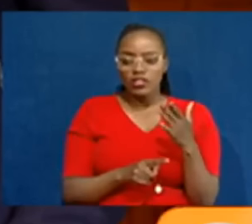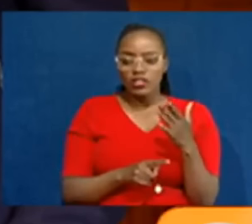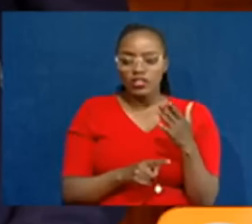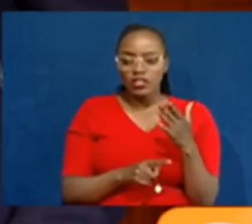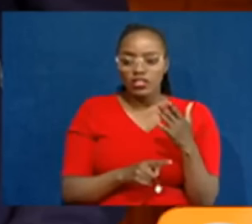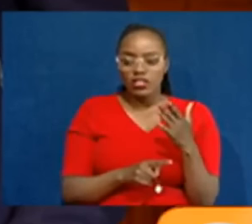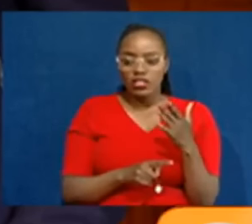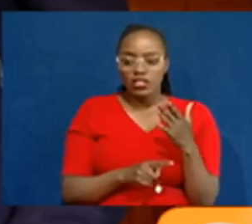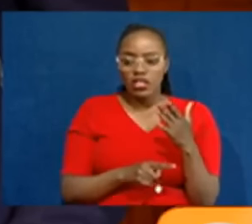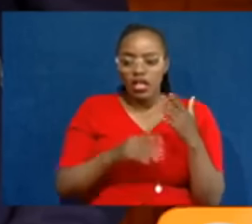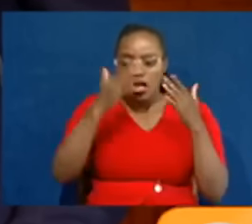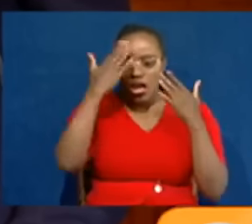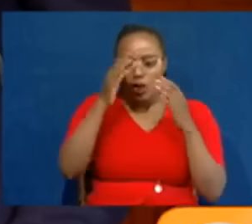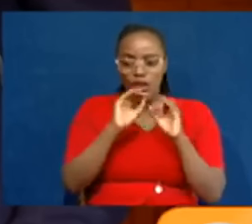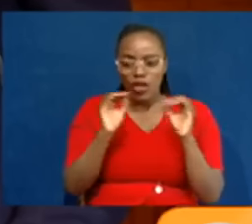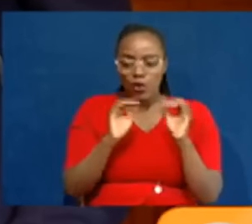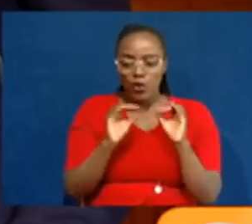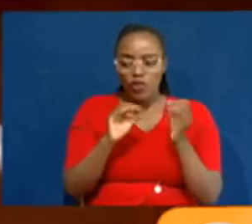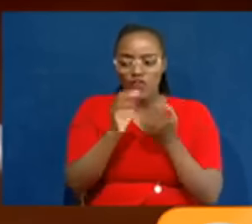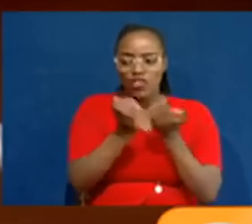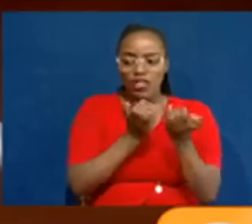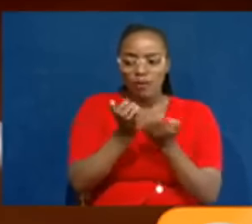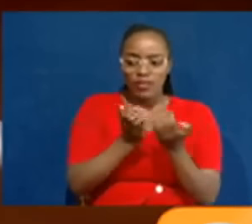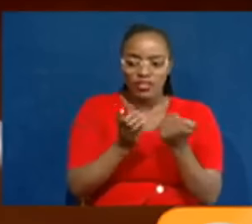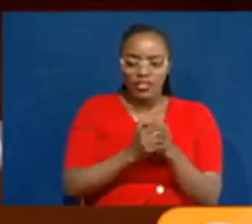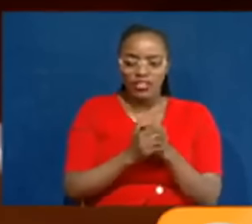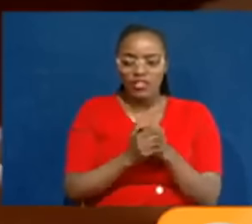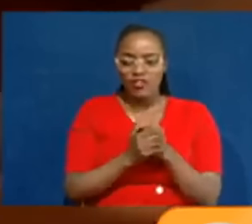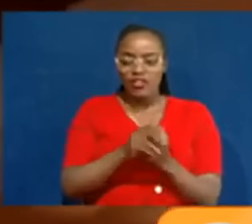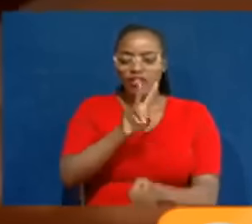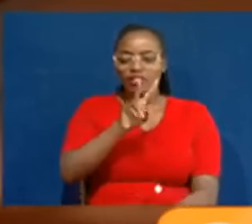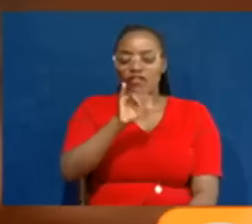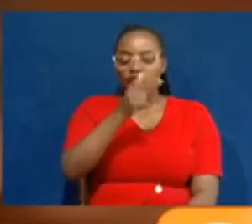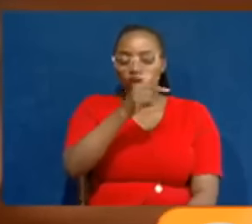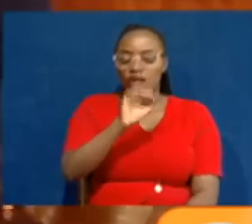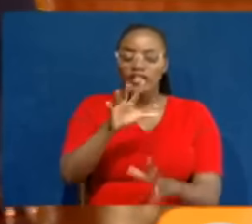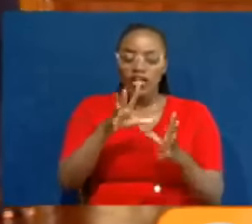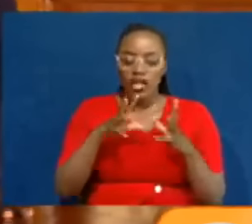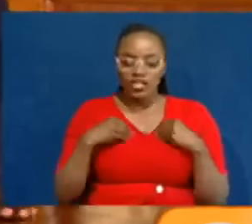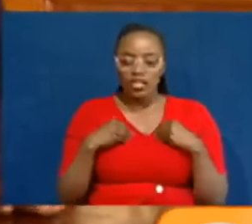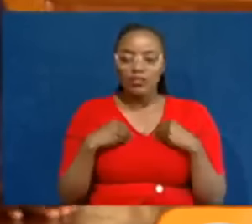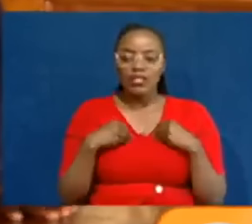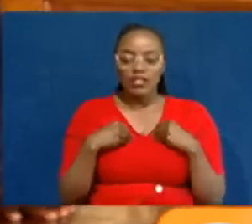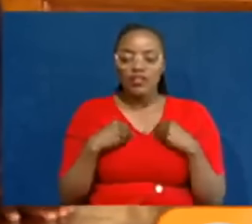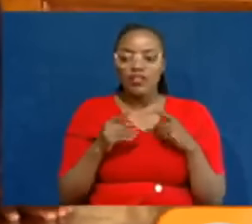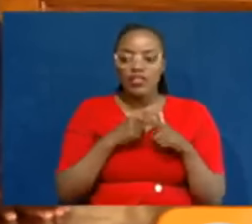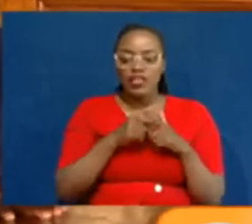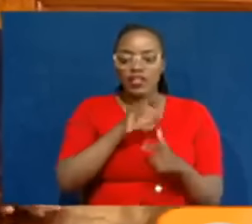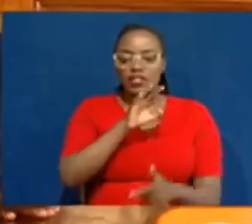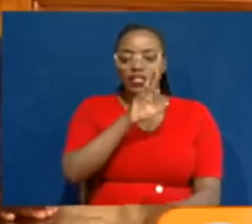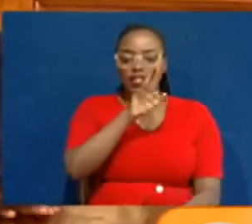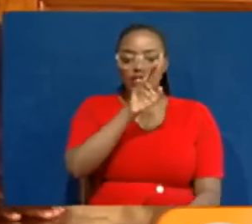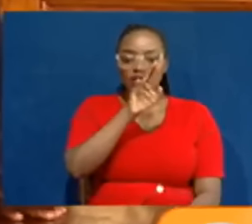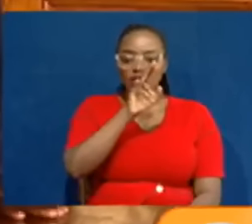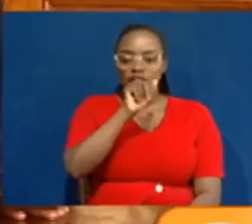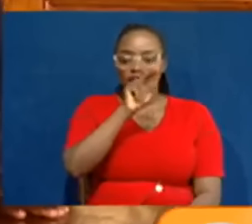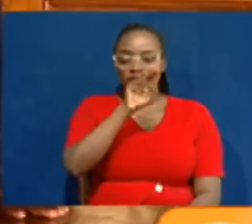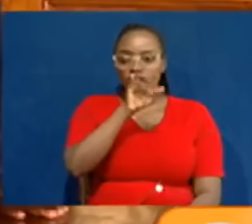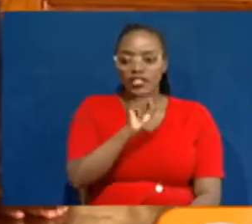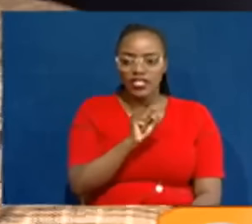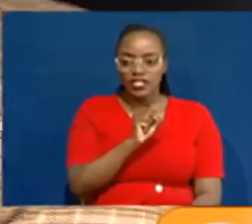he is not aware of this transaction. Violet pleaded guilty to the charges, while Francis Mwima denied the